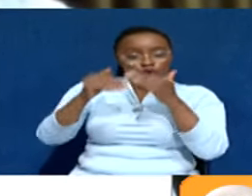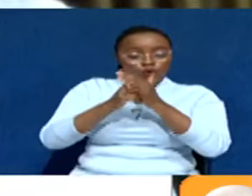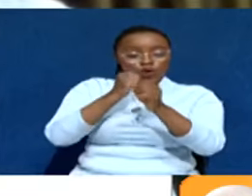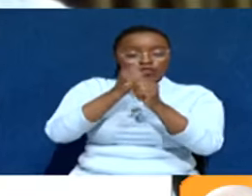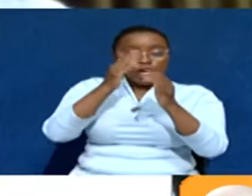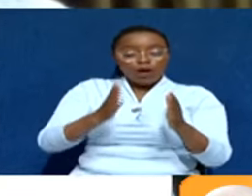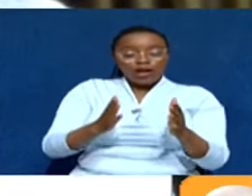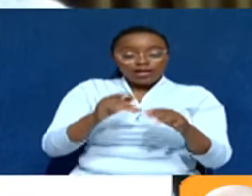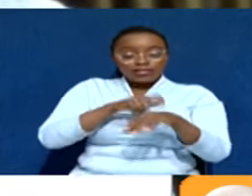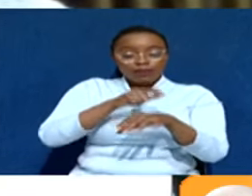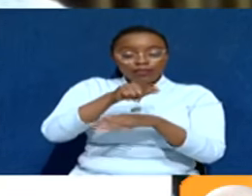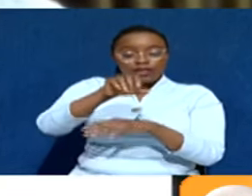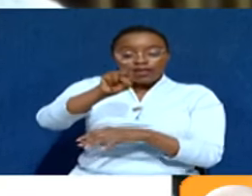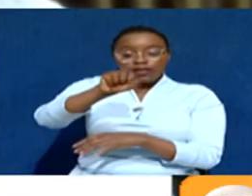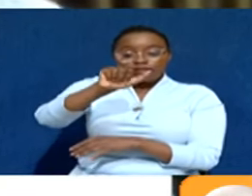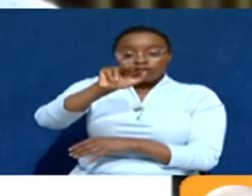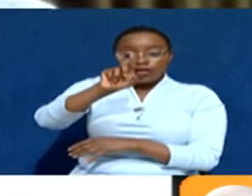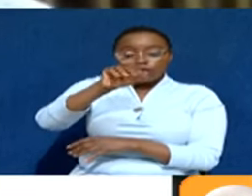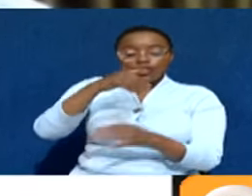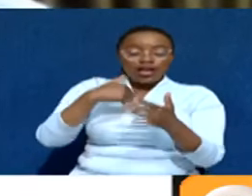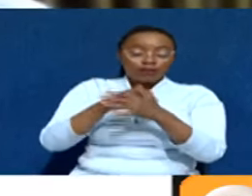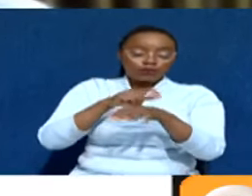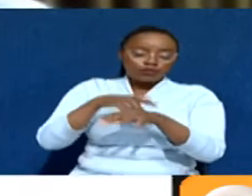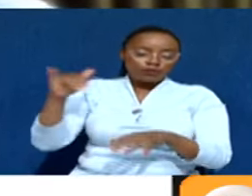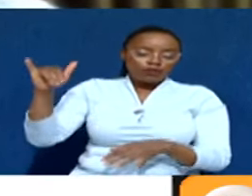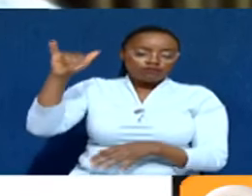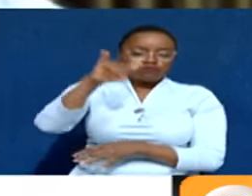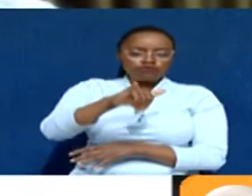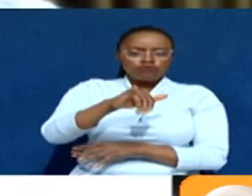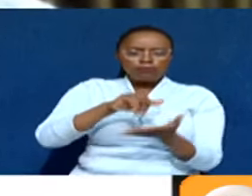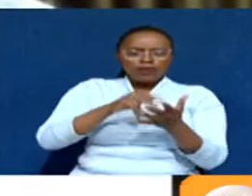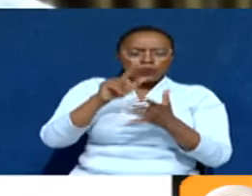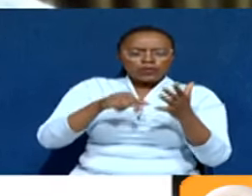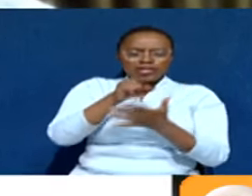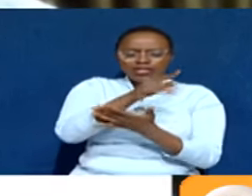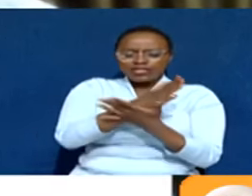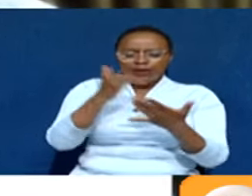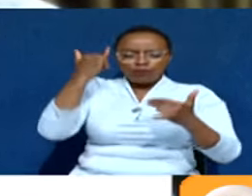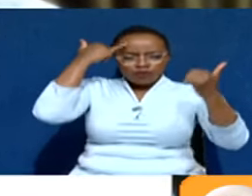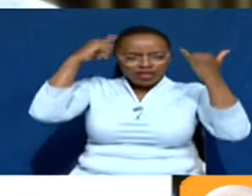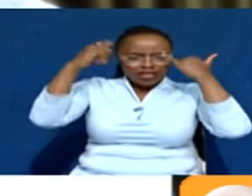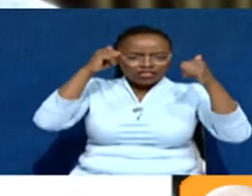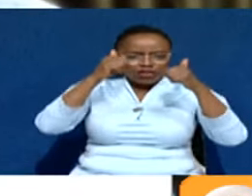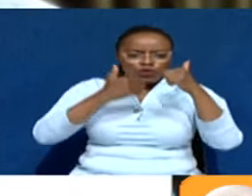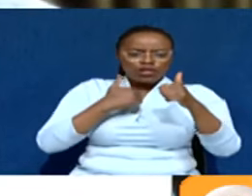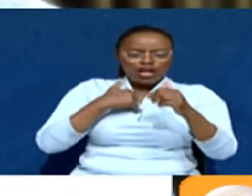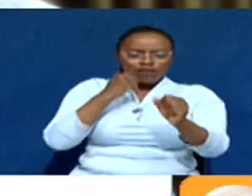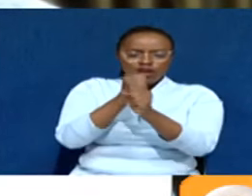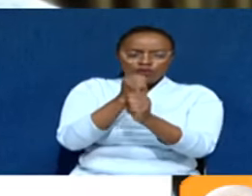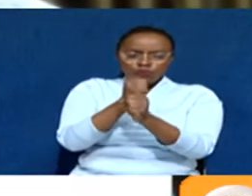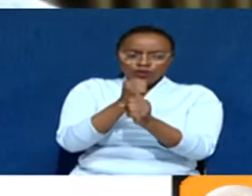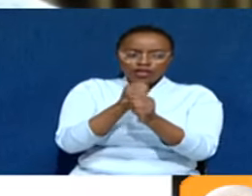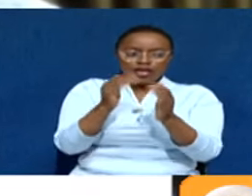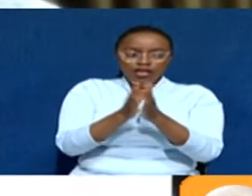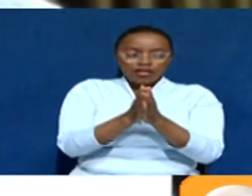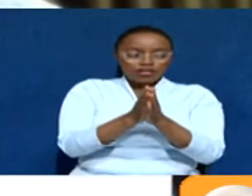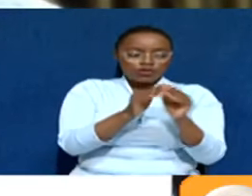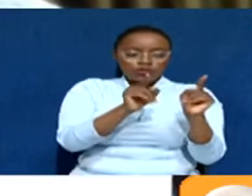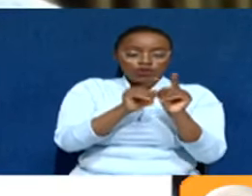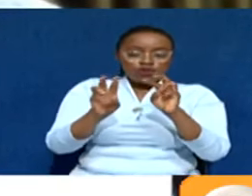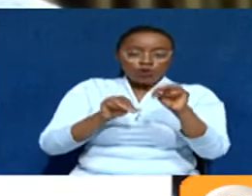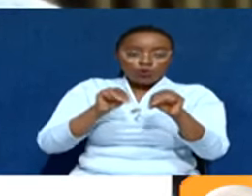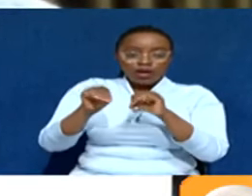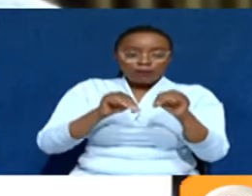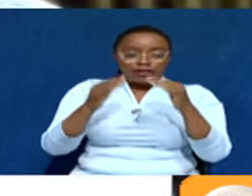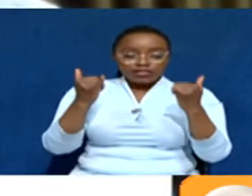workers while they're in Saudi Arabia until they come back. So see, these are some of the initiatives that we are taking and we are